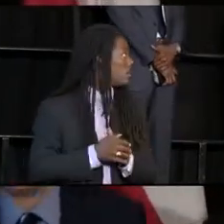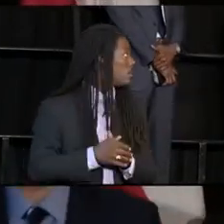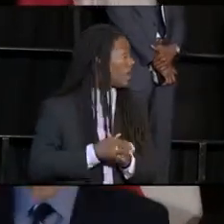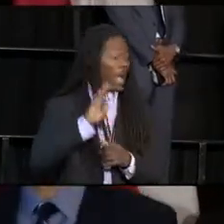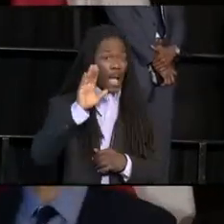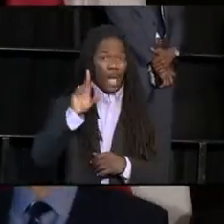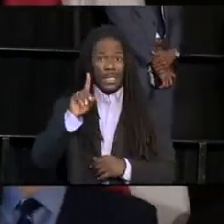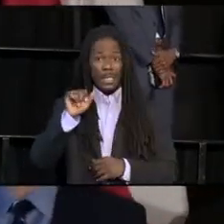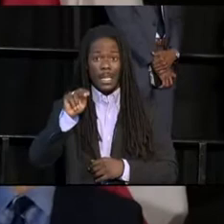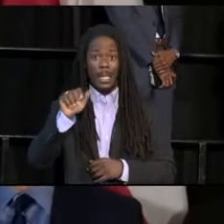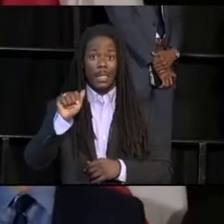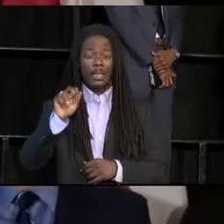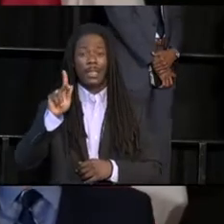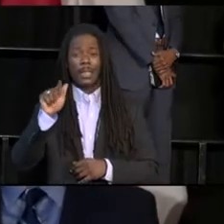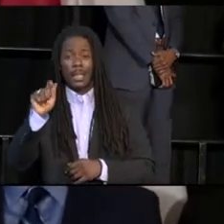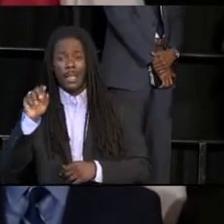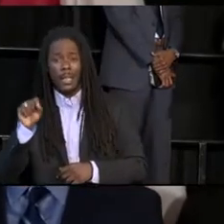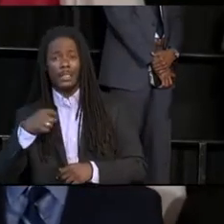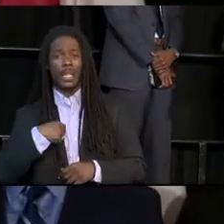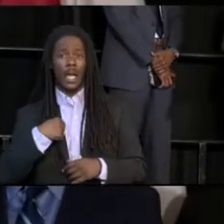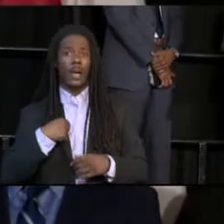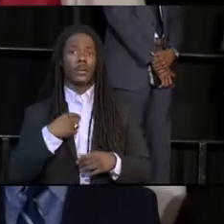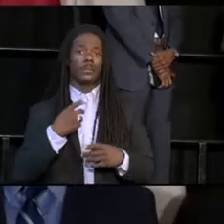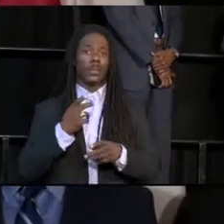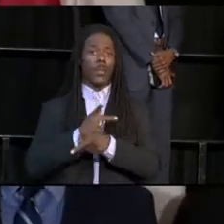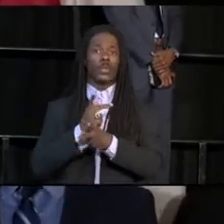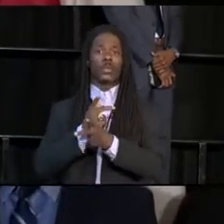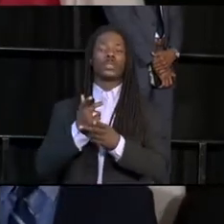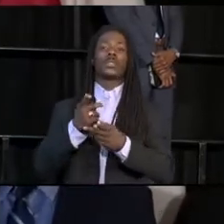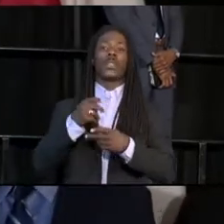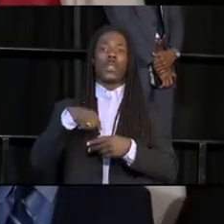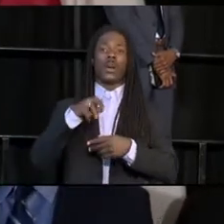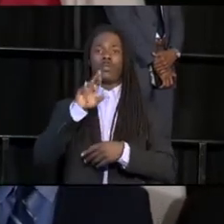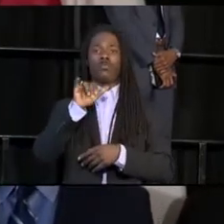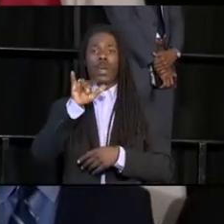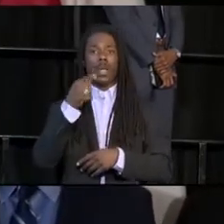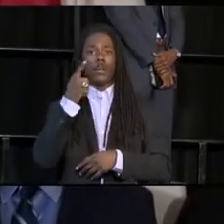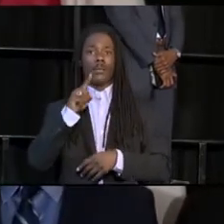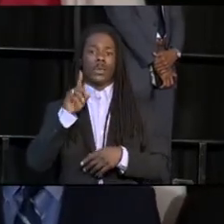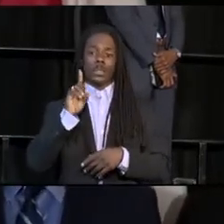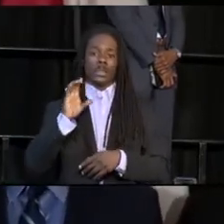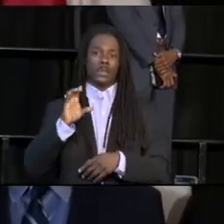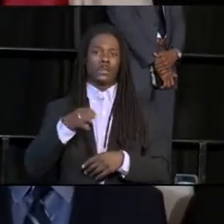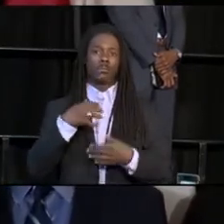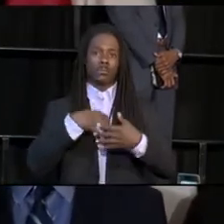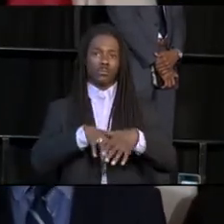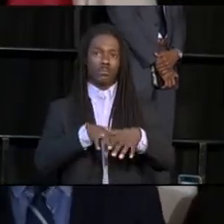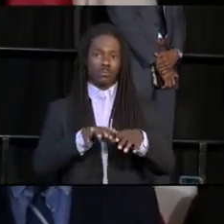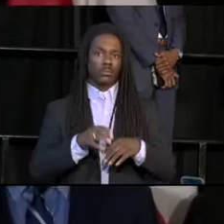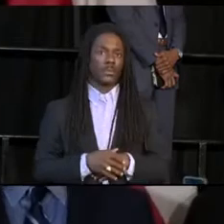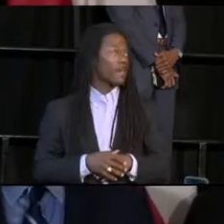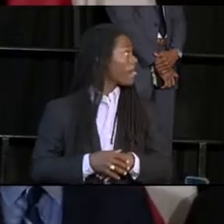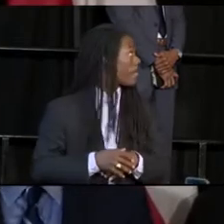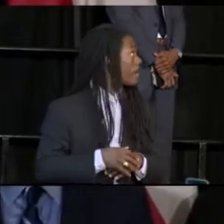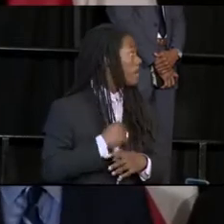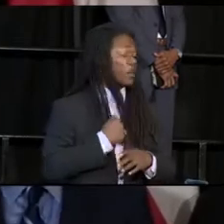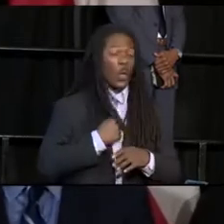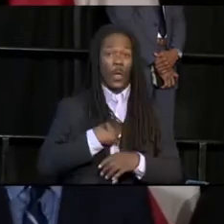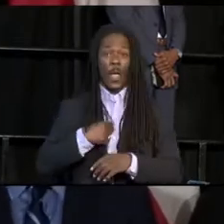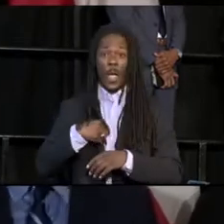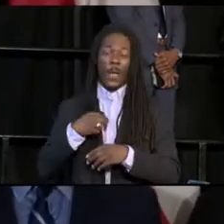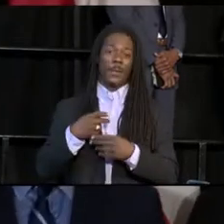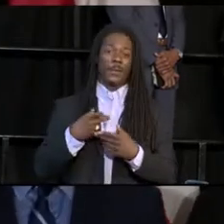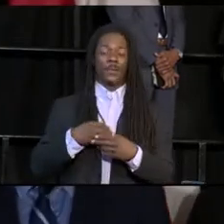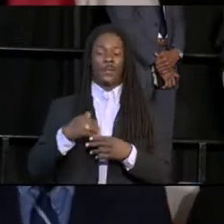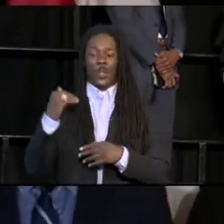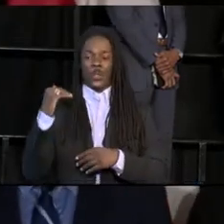Hi, I'm Deanna Katz. I'm producing the March for Our Lives event here in Washington, D.C. I'm shorter than you. I